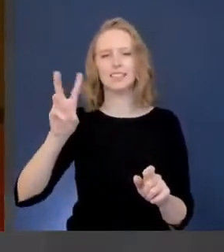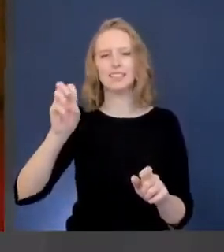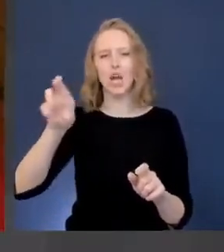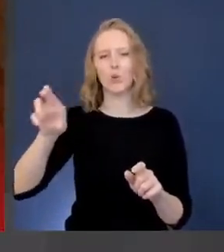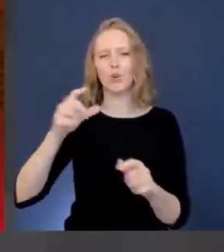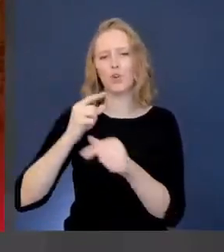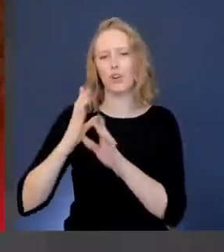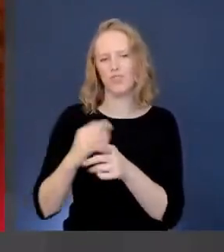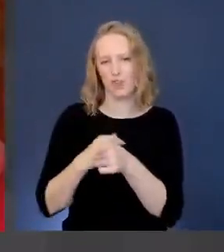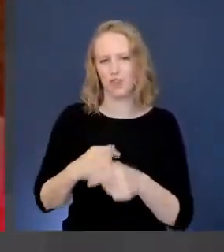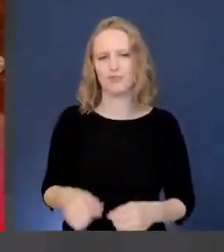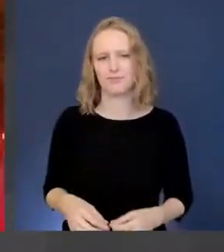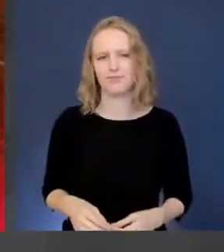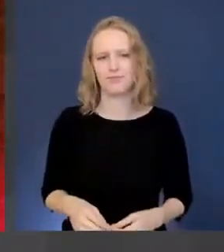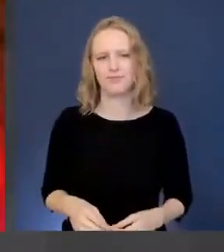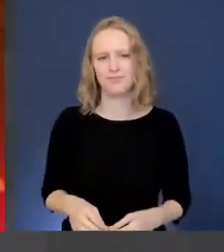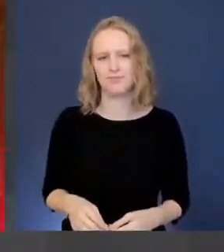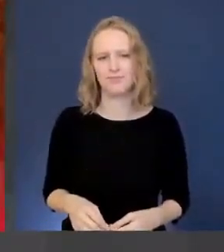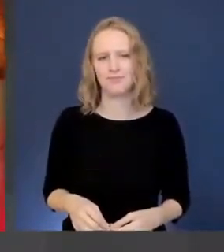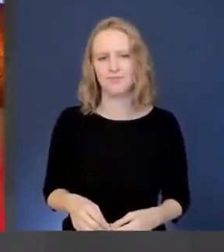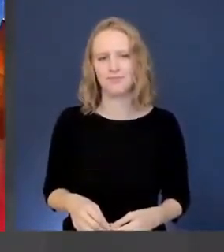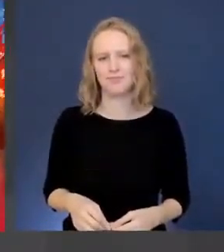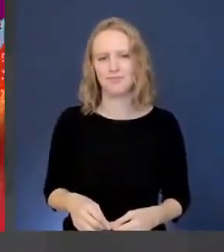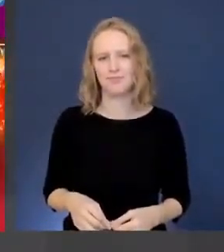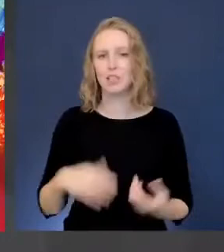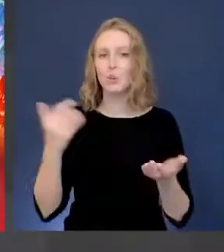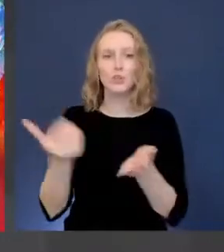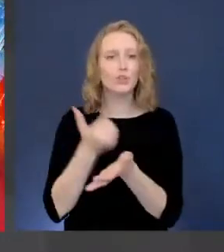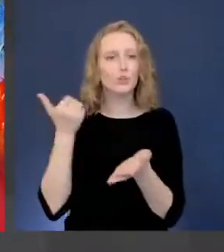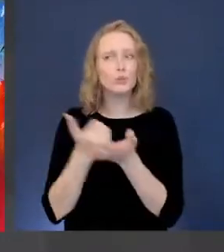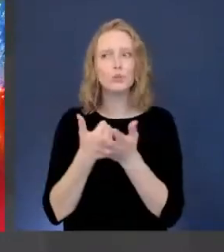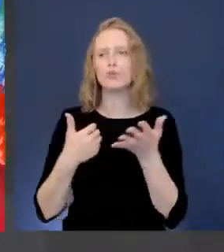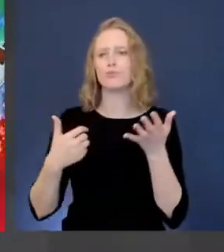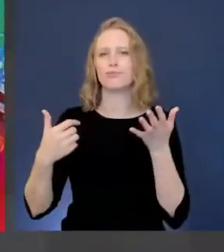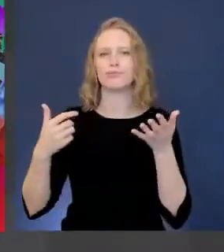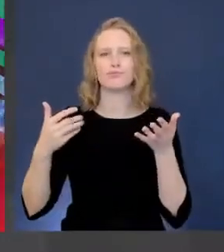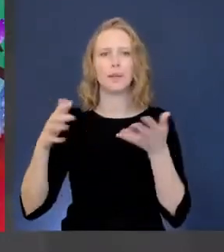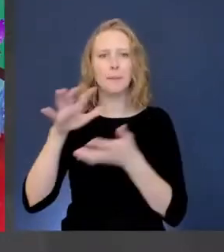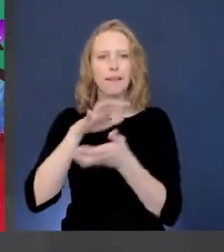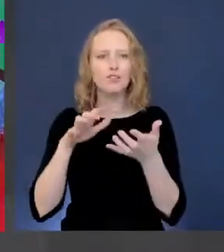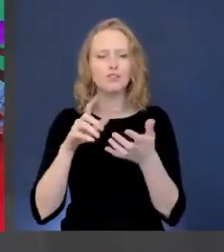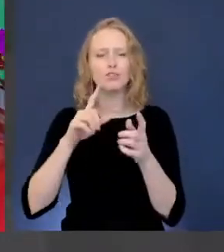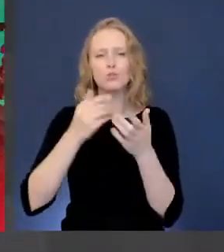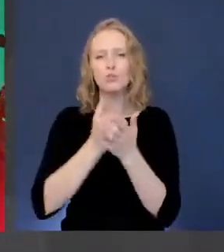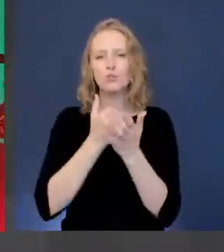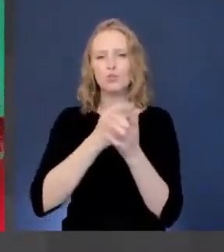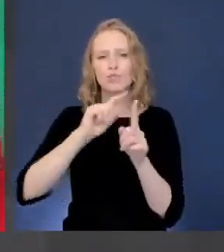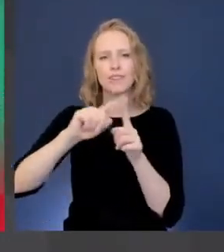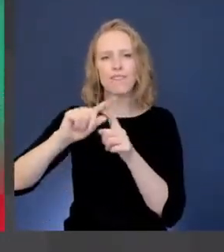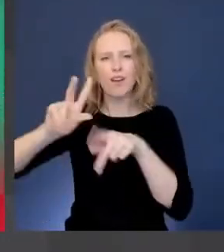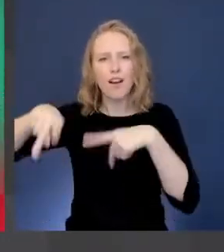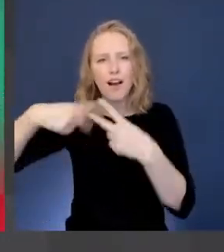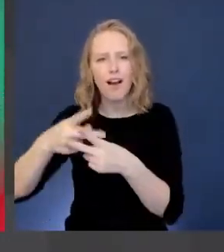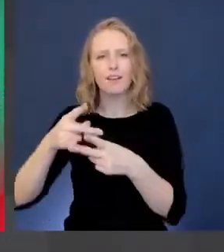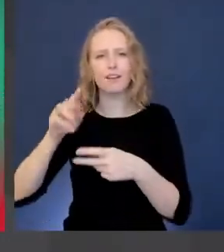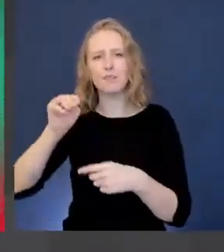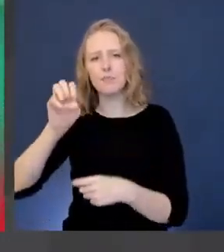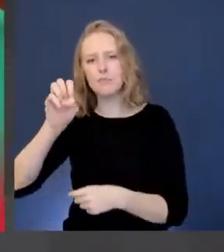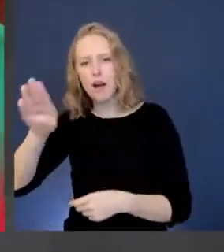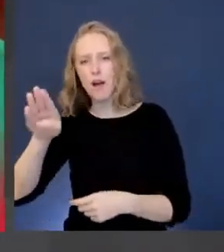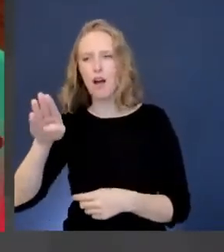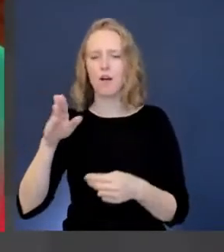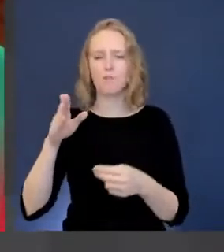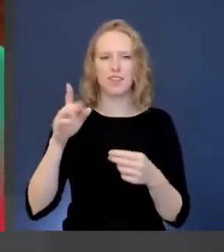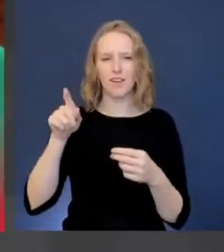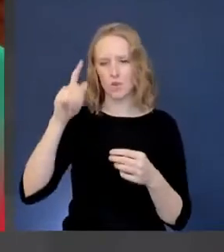we're getting tons of new combinations and new ways to experience the game and defeat mobs and find strategies. And